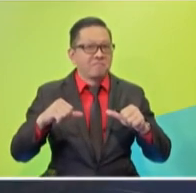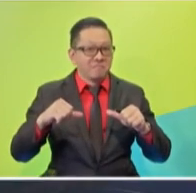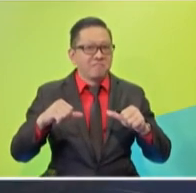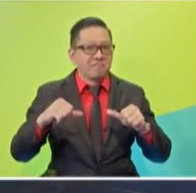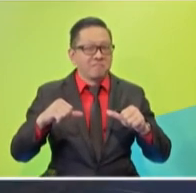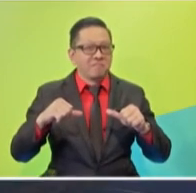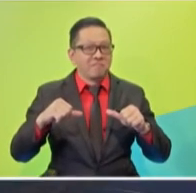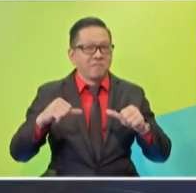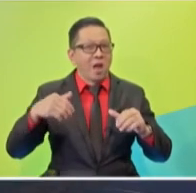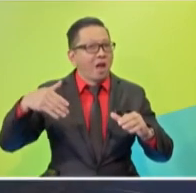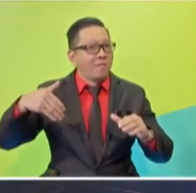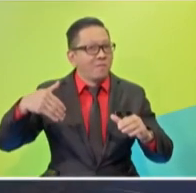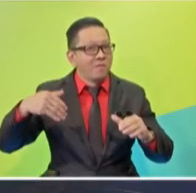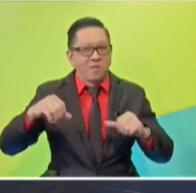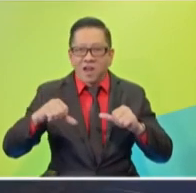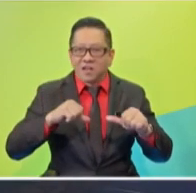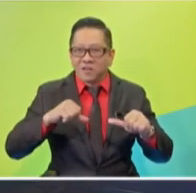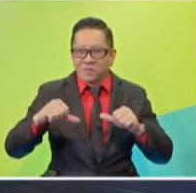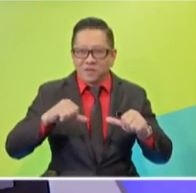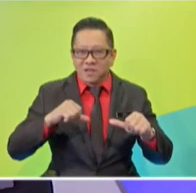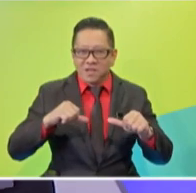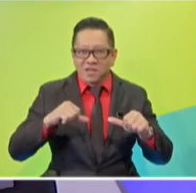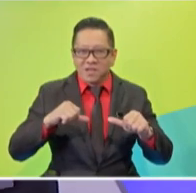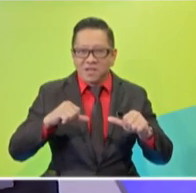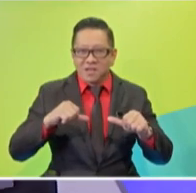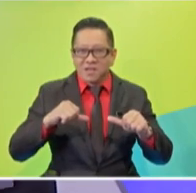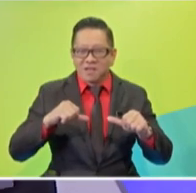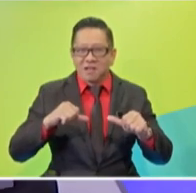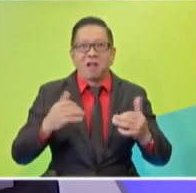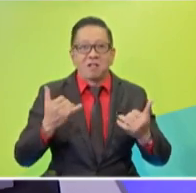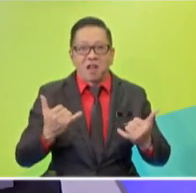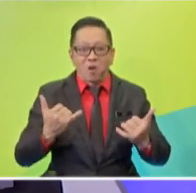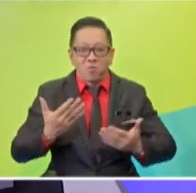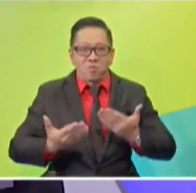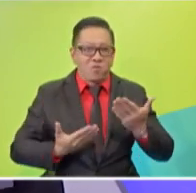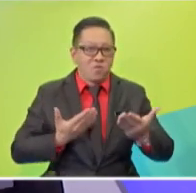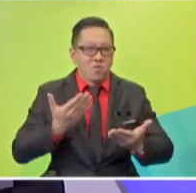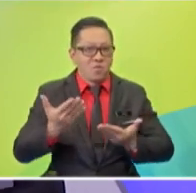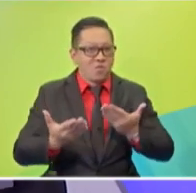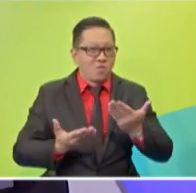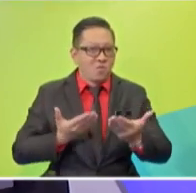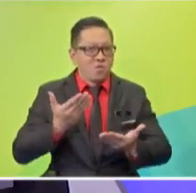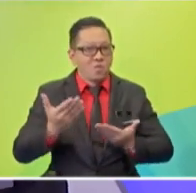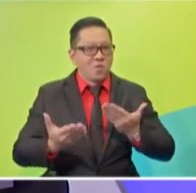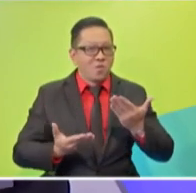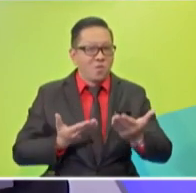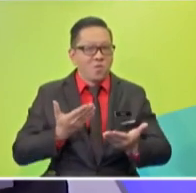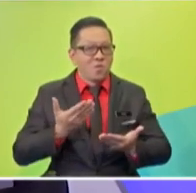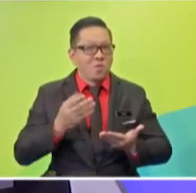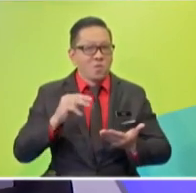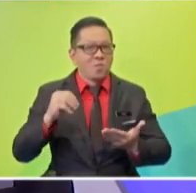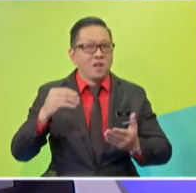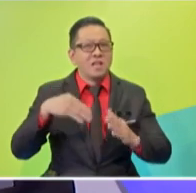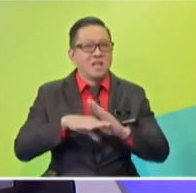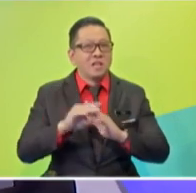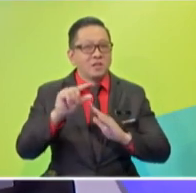But before that, Shafika, okay. I guess it's my turn to introduce to all our students in the Google Meet, also right.